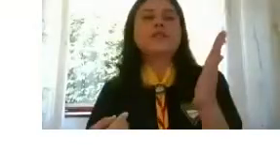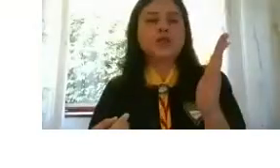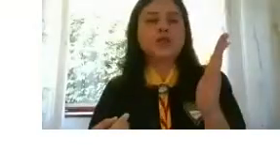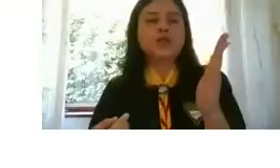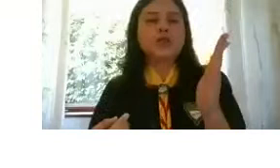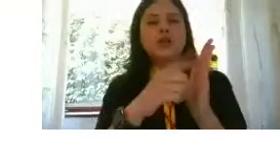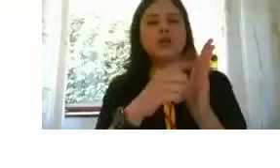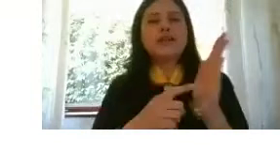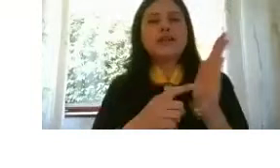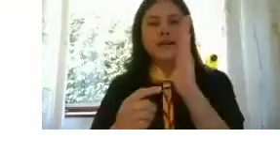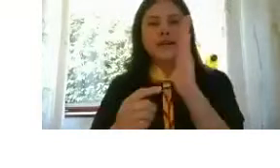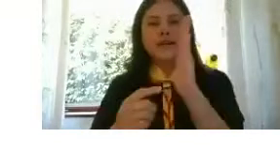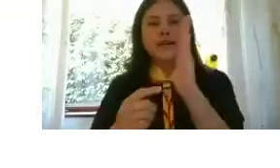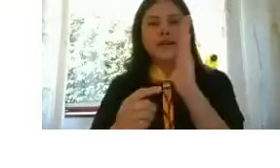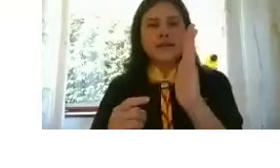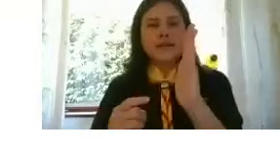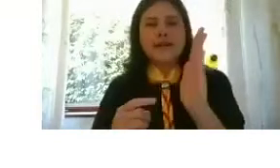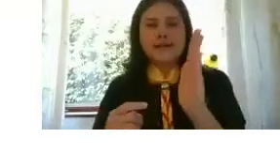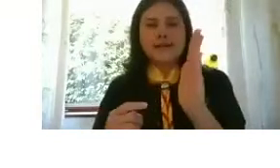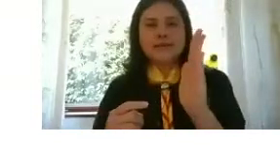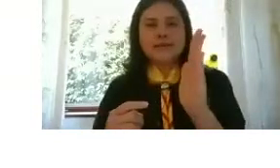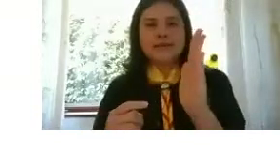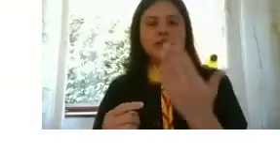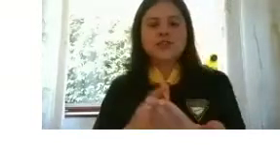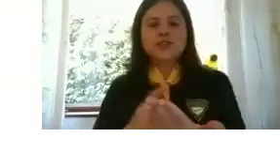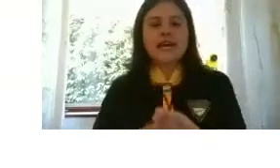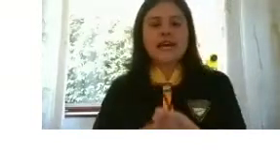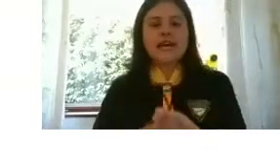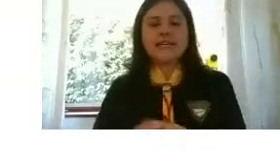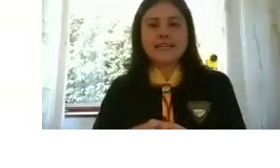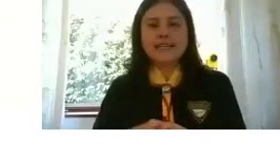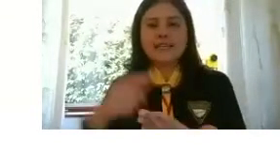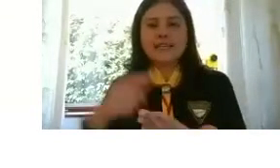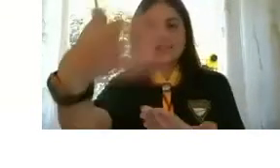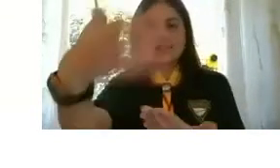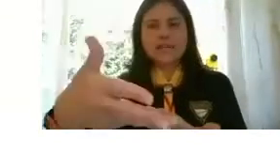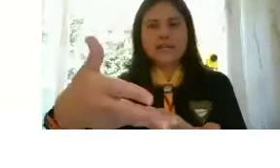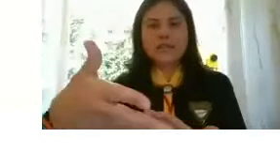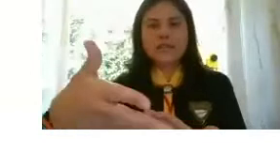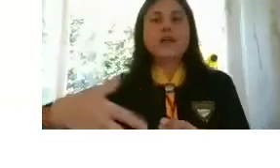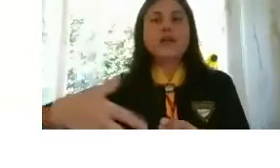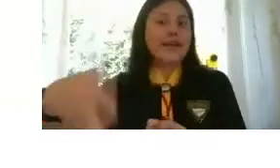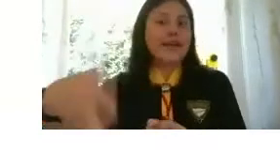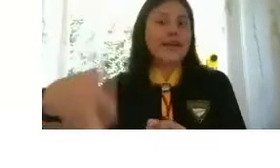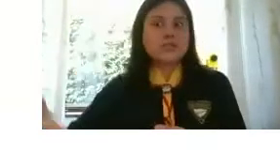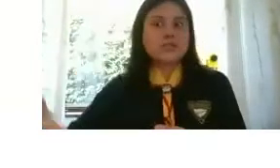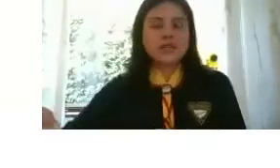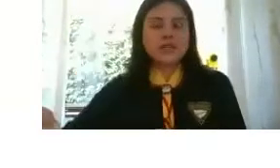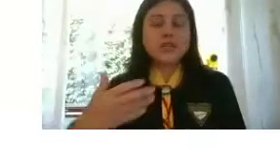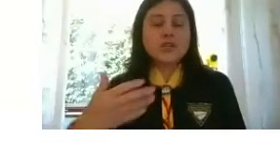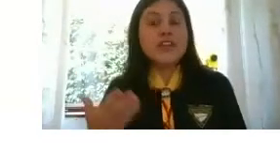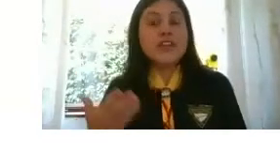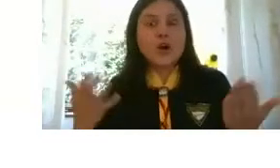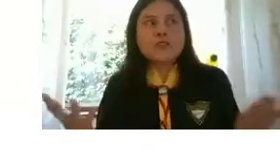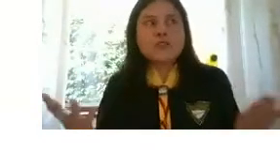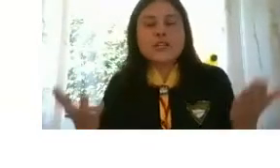you, and you normally keep it like this. You can sign like this, but if the other person cannot see you, some of